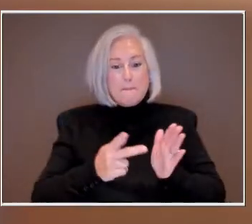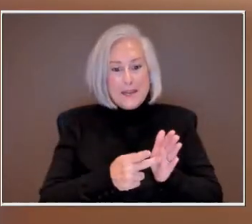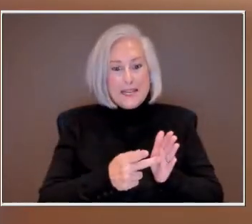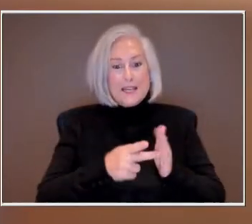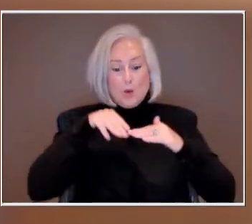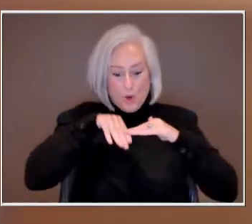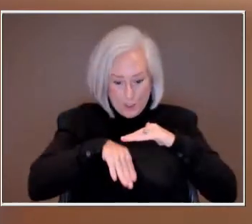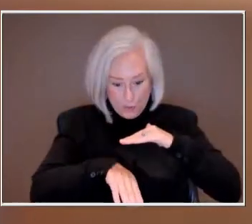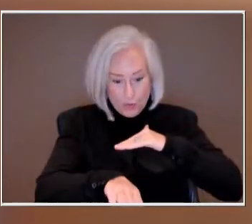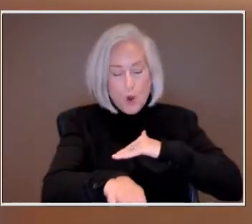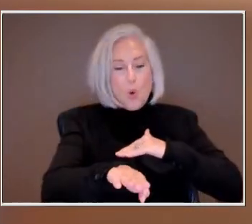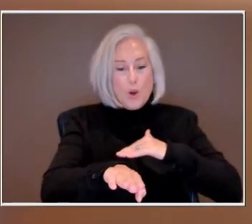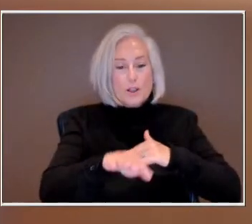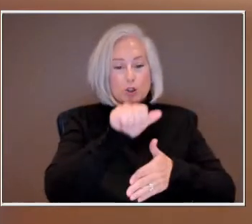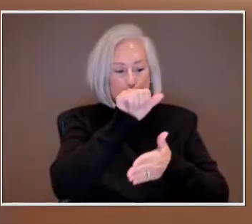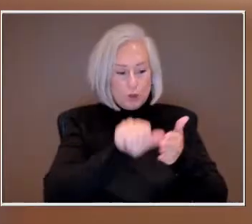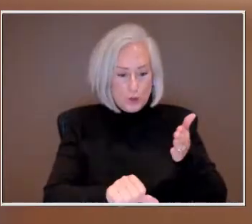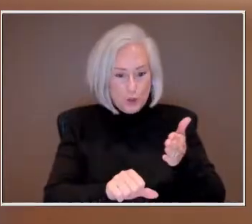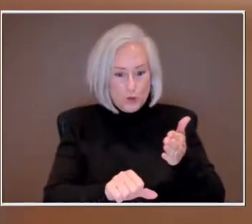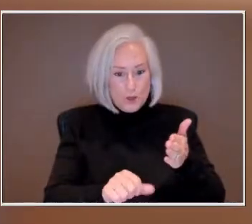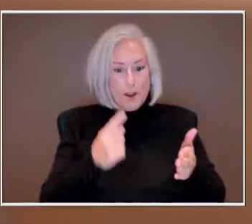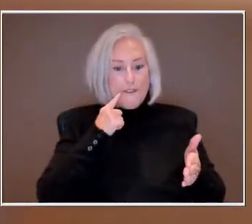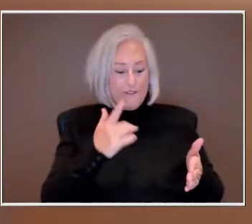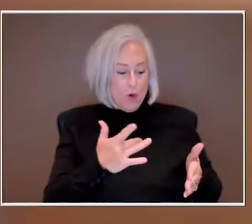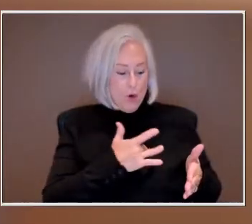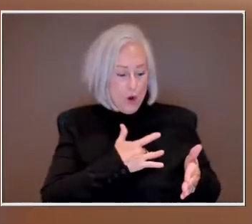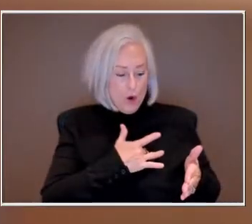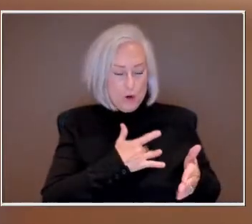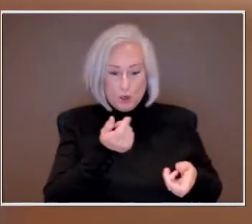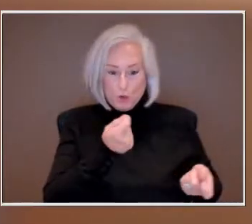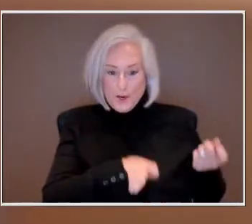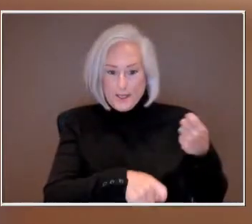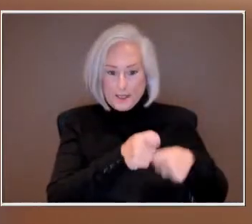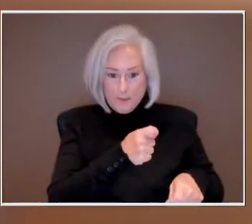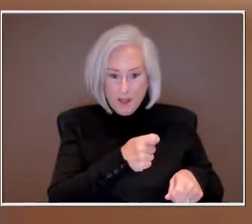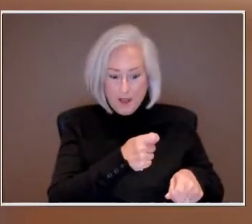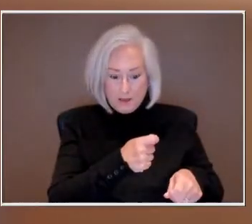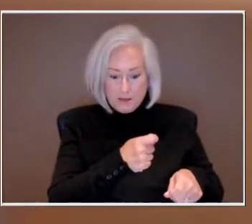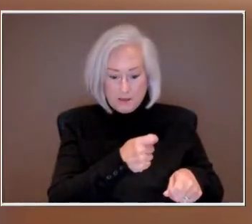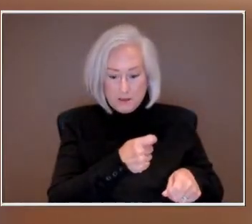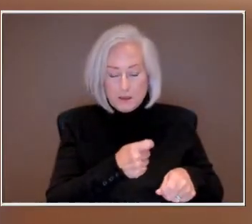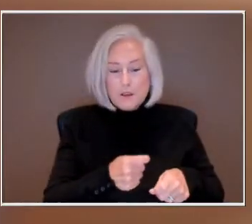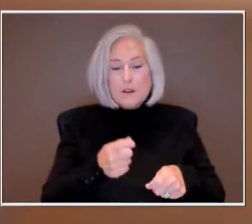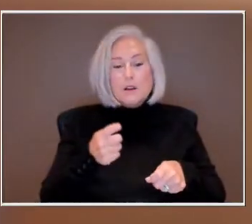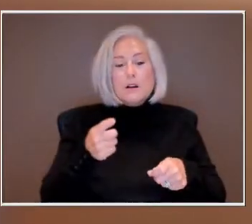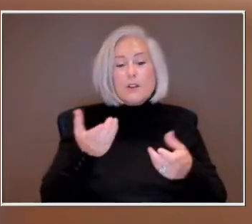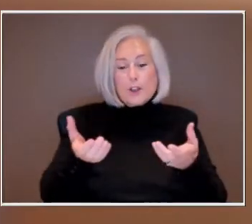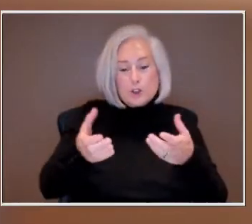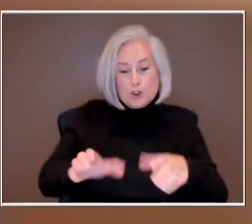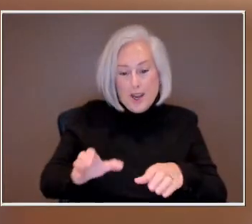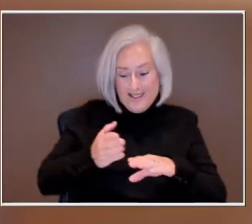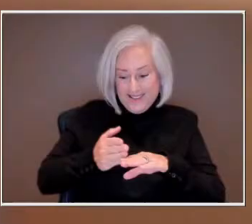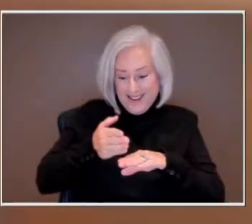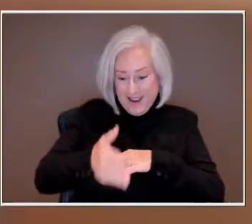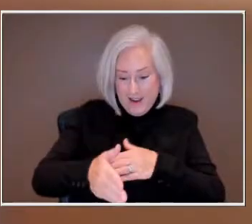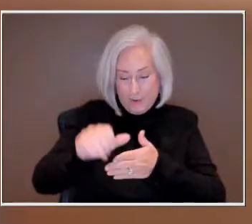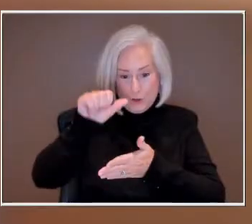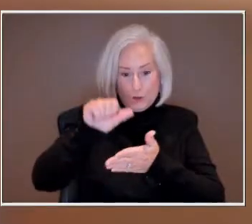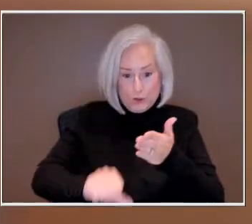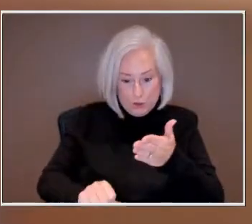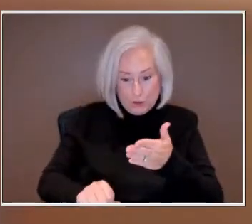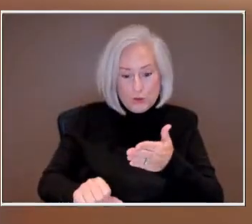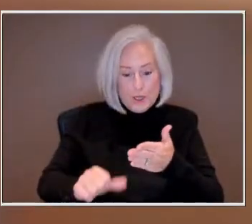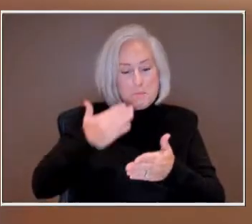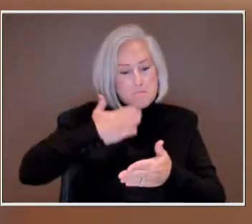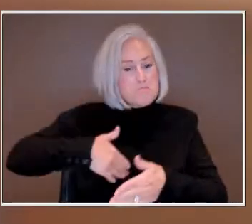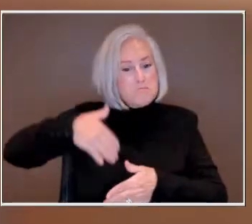OR getting a heart transplant. And it makes the post-operative course that much better because the whole body has been ready for that moment.